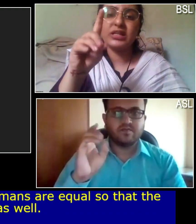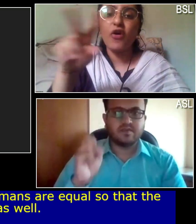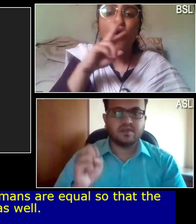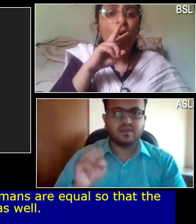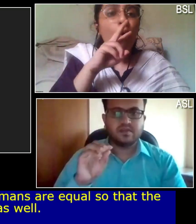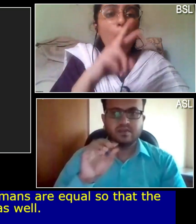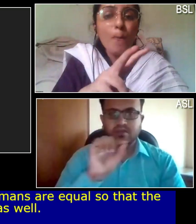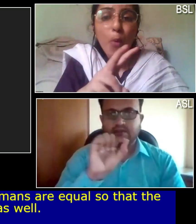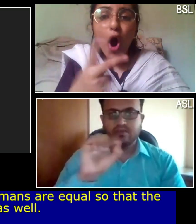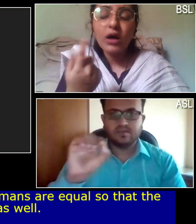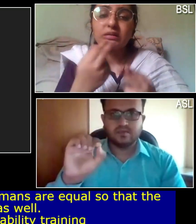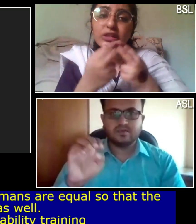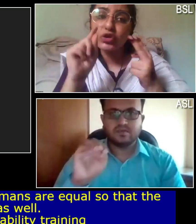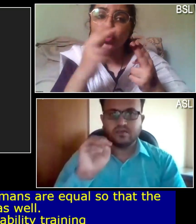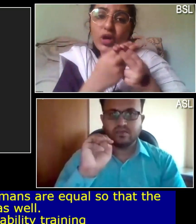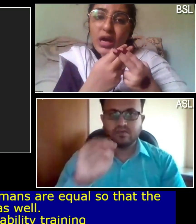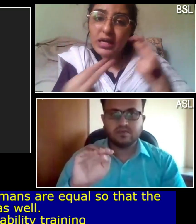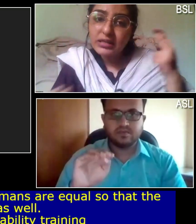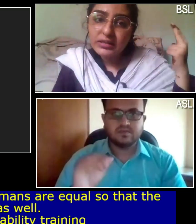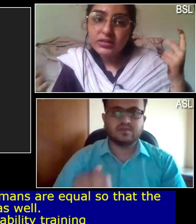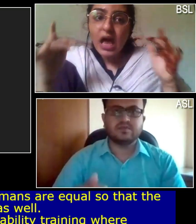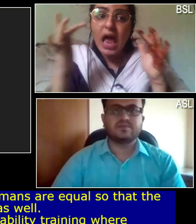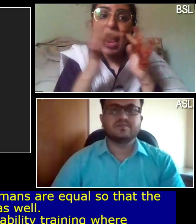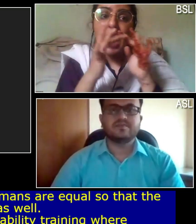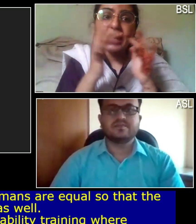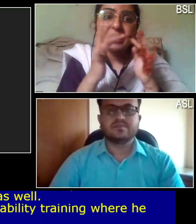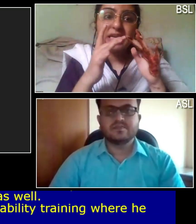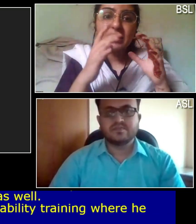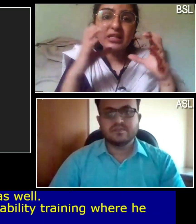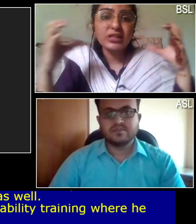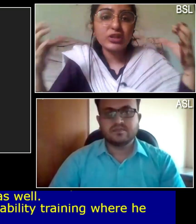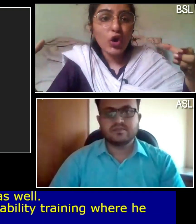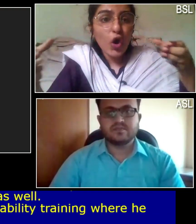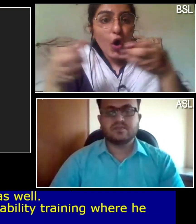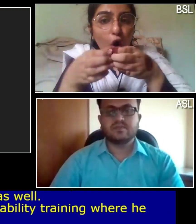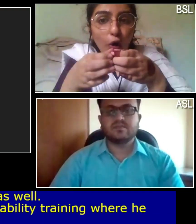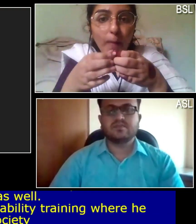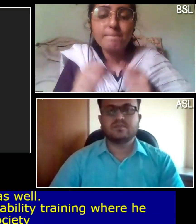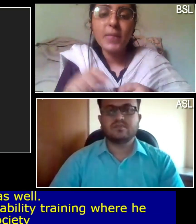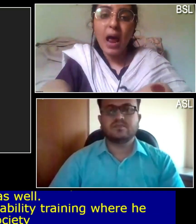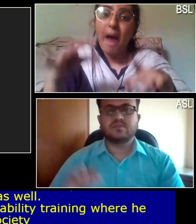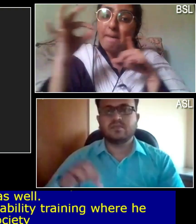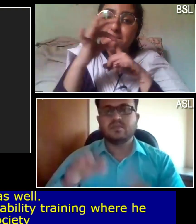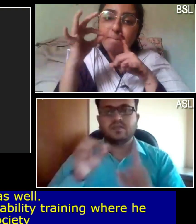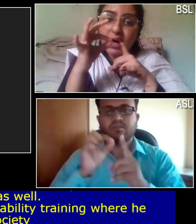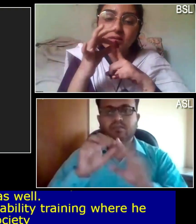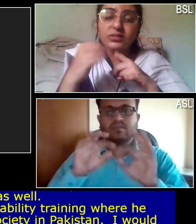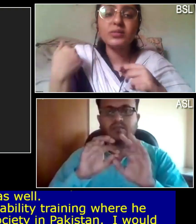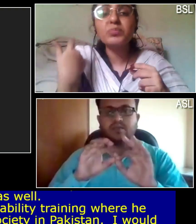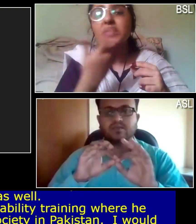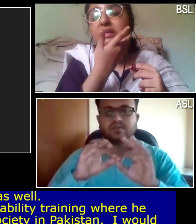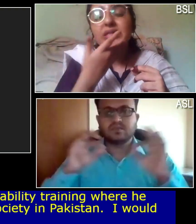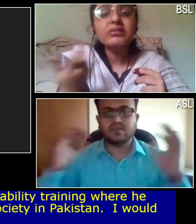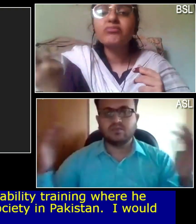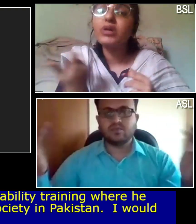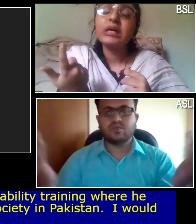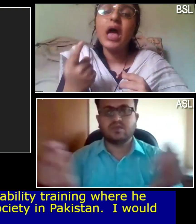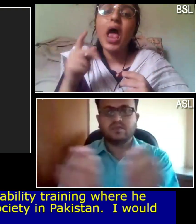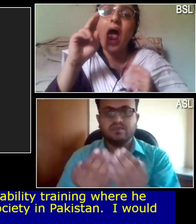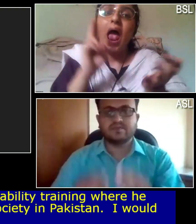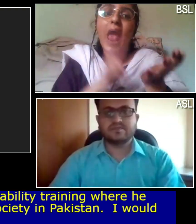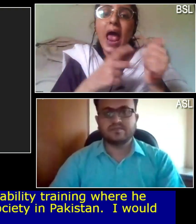very kindly sponsored by the Internet Society in Pakistan. I would like Naveed Haq